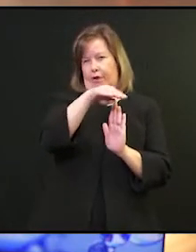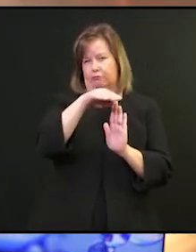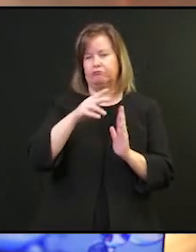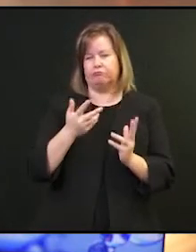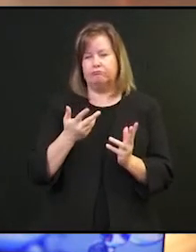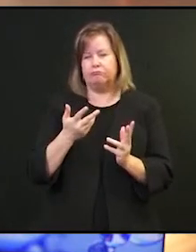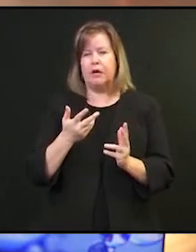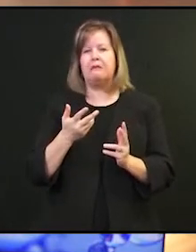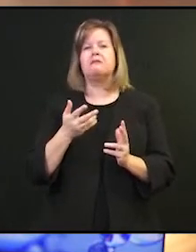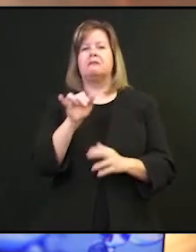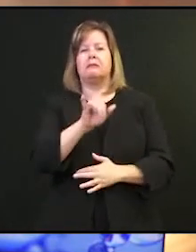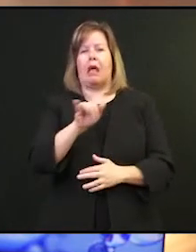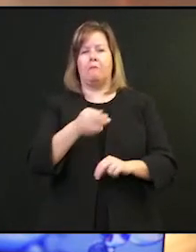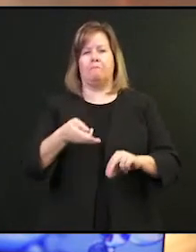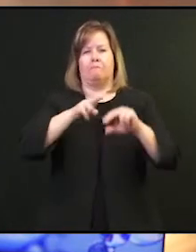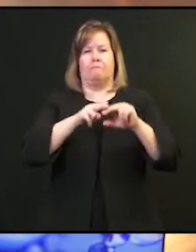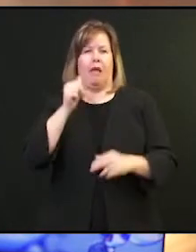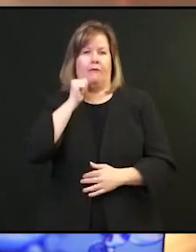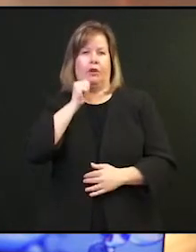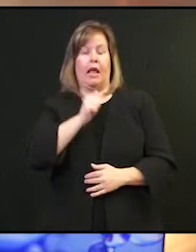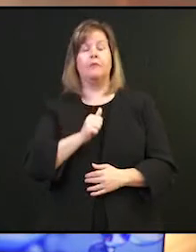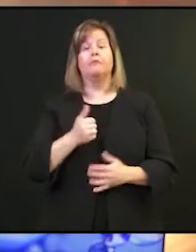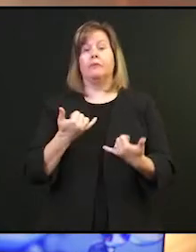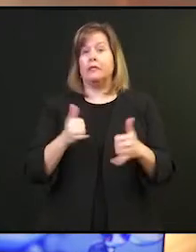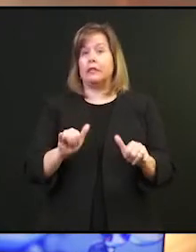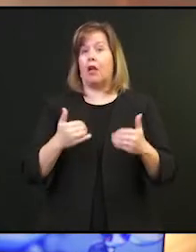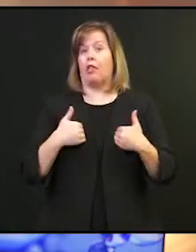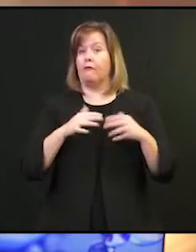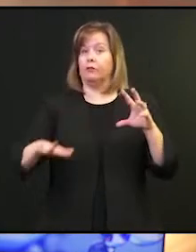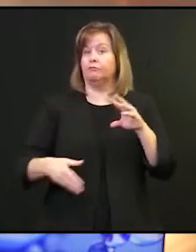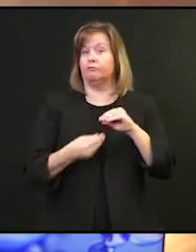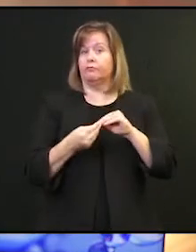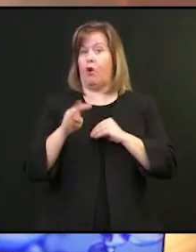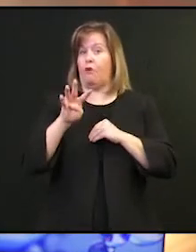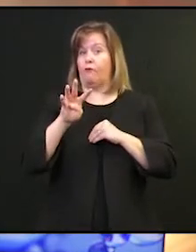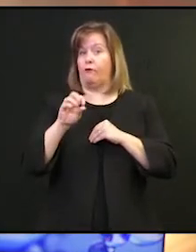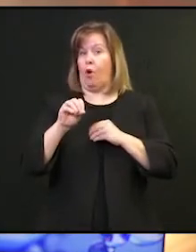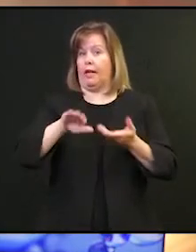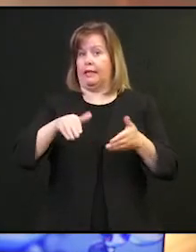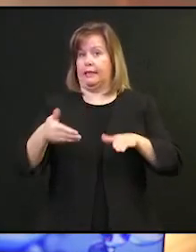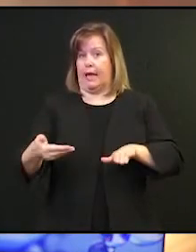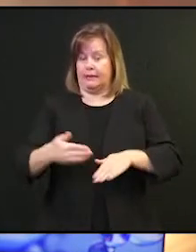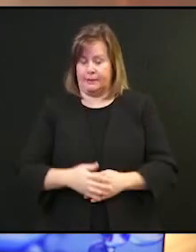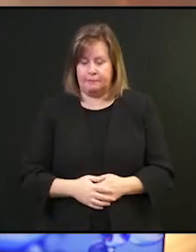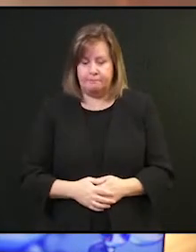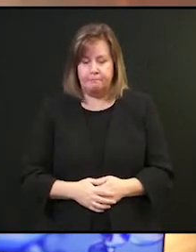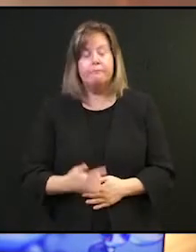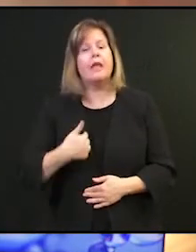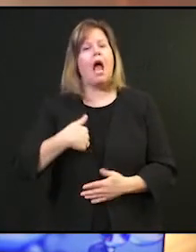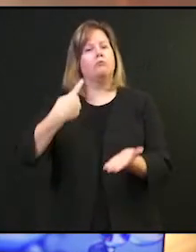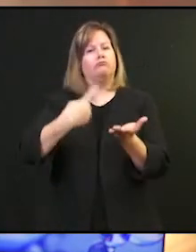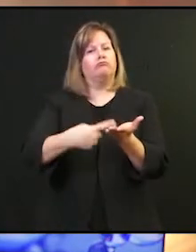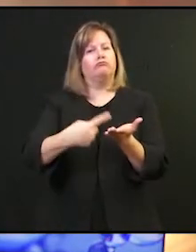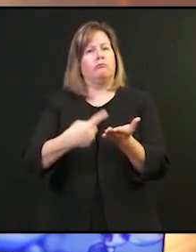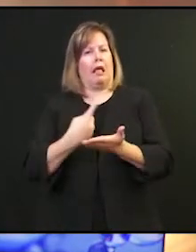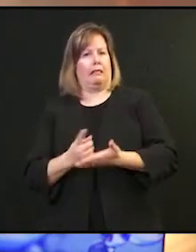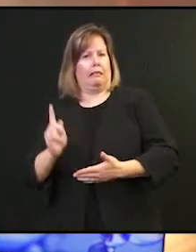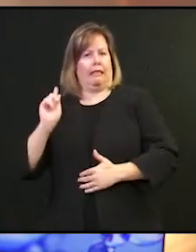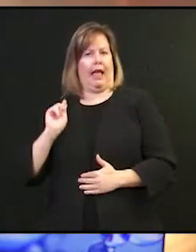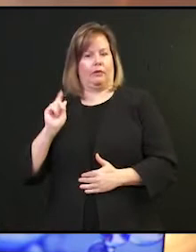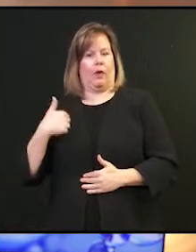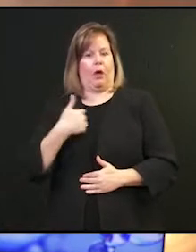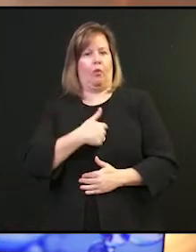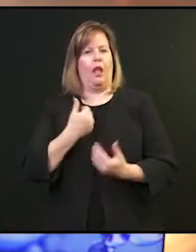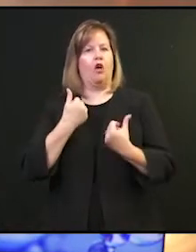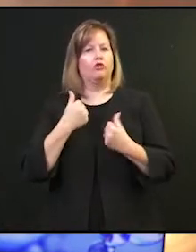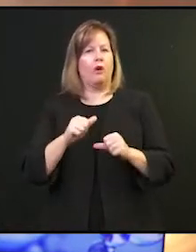And we're currently still at 40 deaths. As I mentioned last week, here at Kent County Health Department, we're trying as hard as we can to